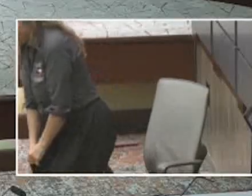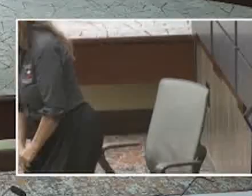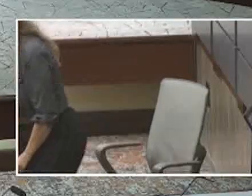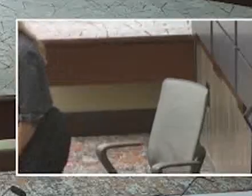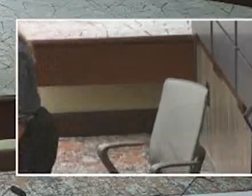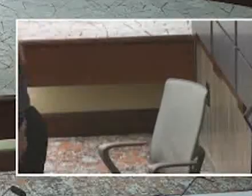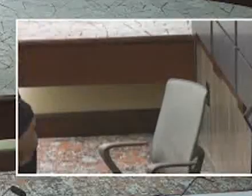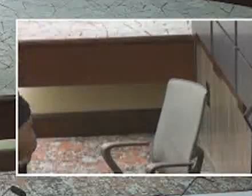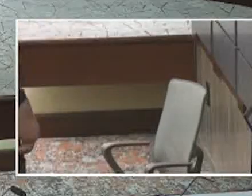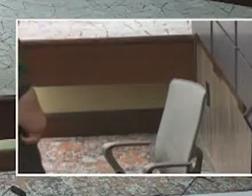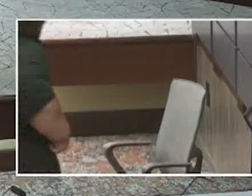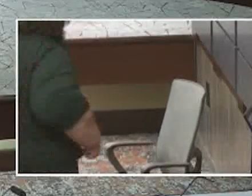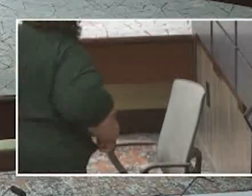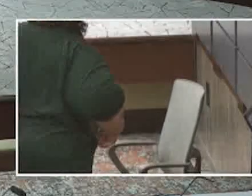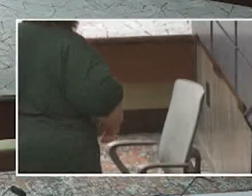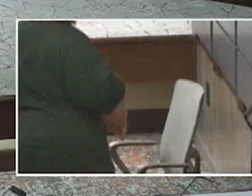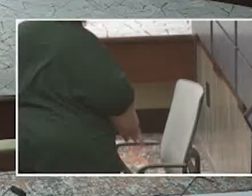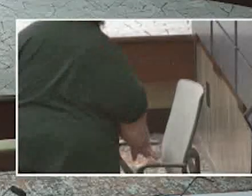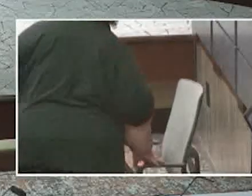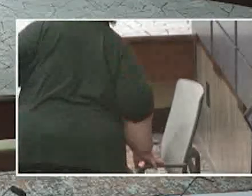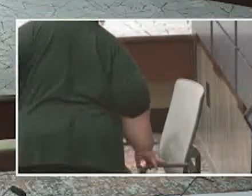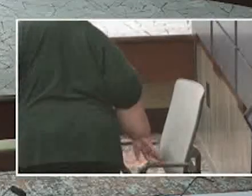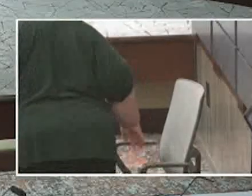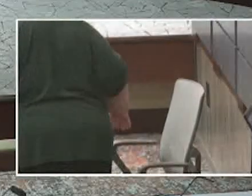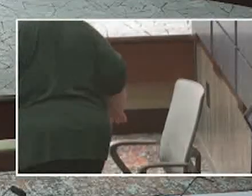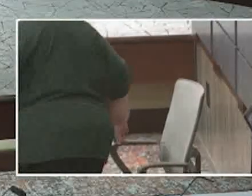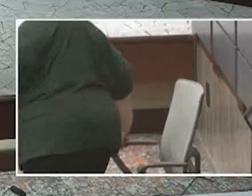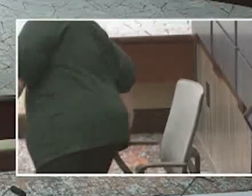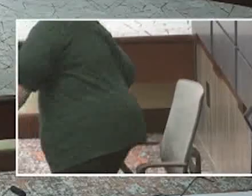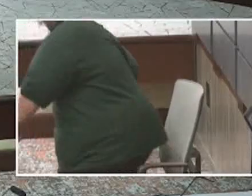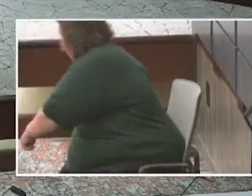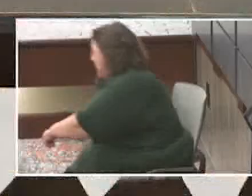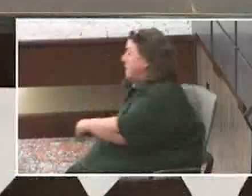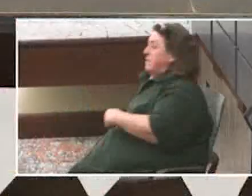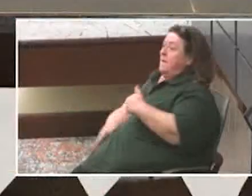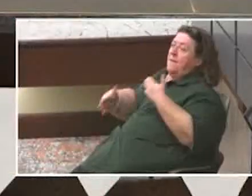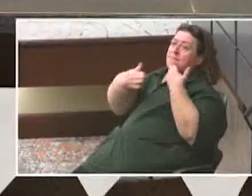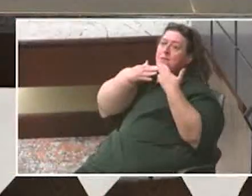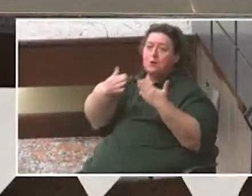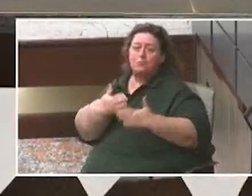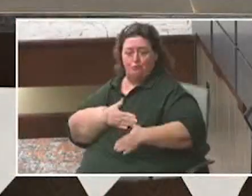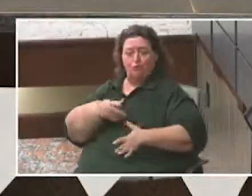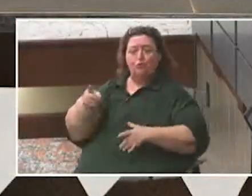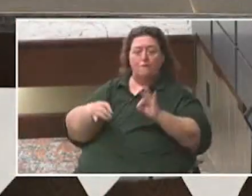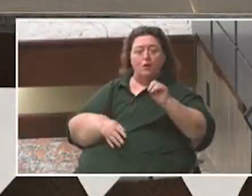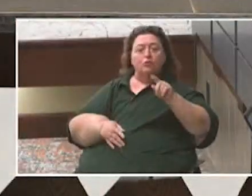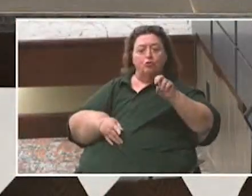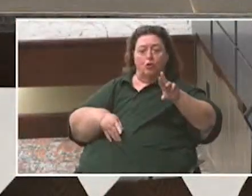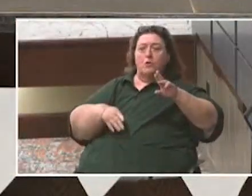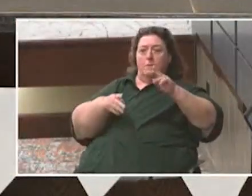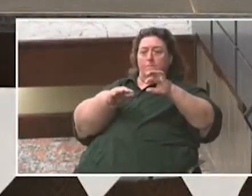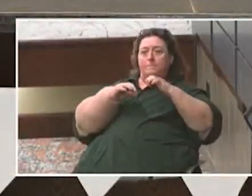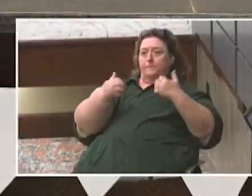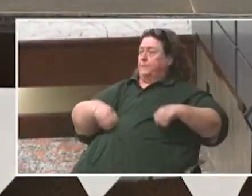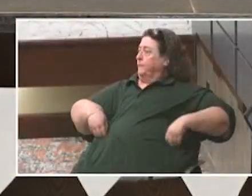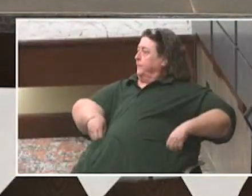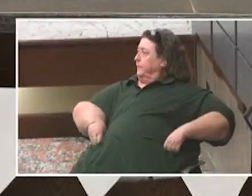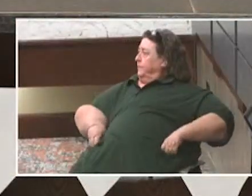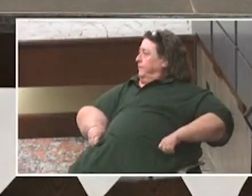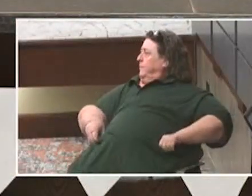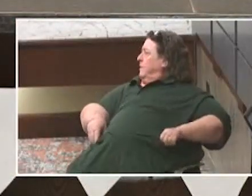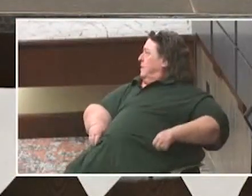Jason, thanks so much. I appreciate your work. And the Foster Pavilion and McLean Stadium are two like